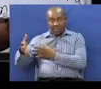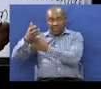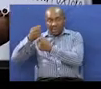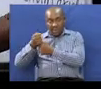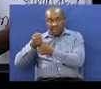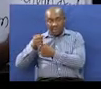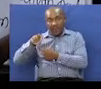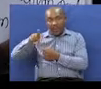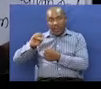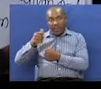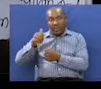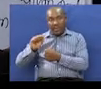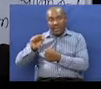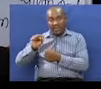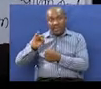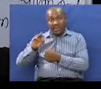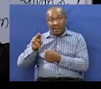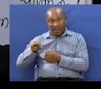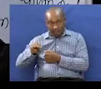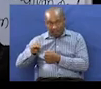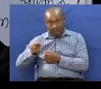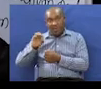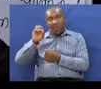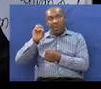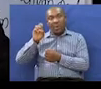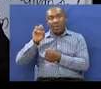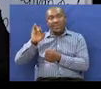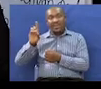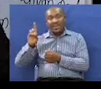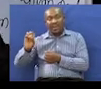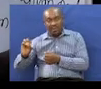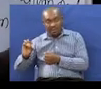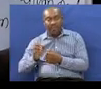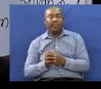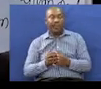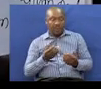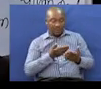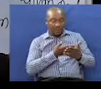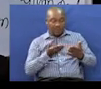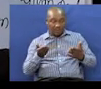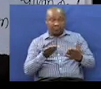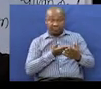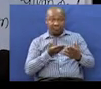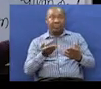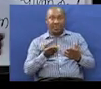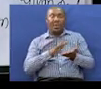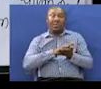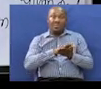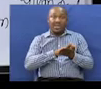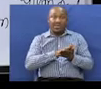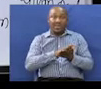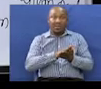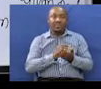they produce potassium oxide. Potassium oxide. So this is basic in nature.